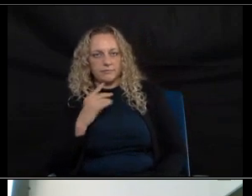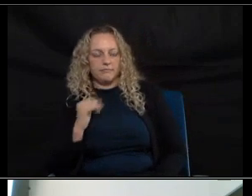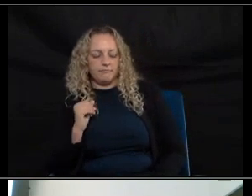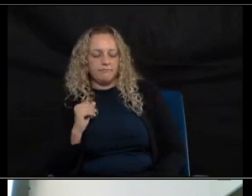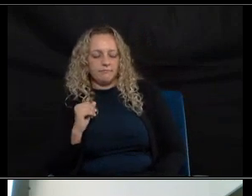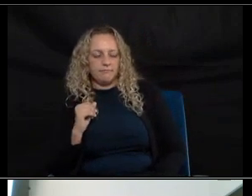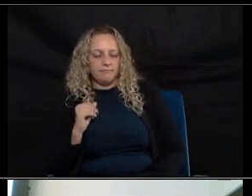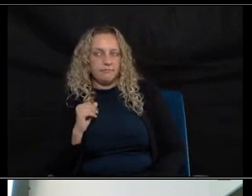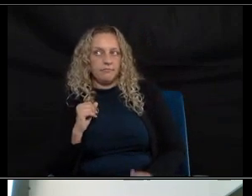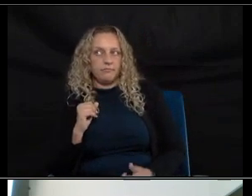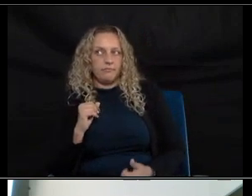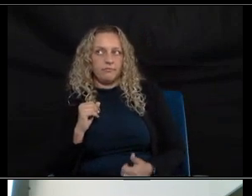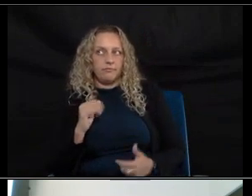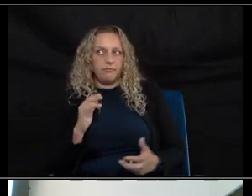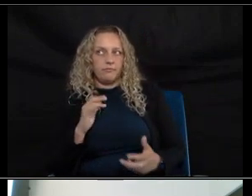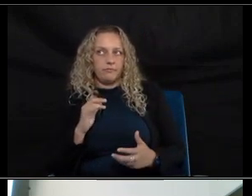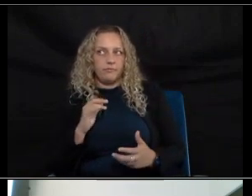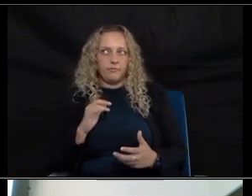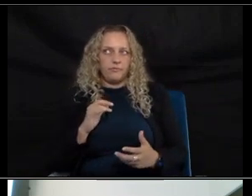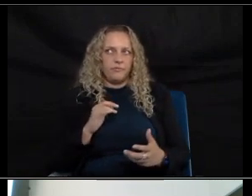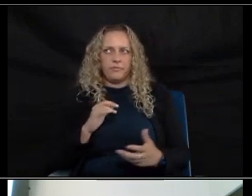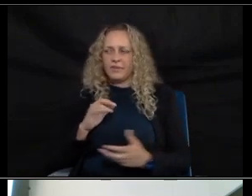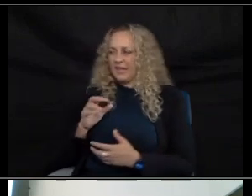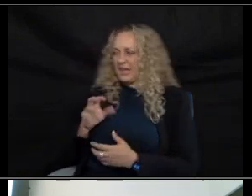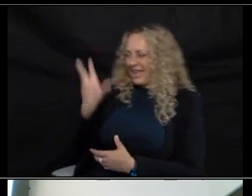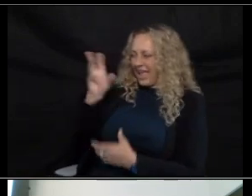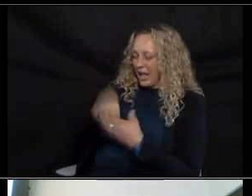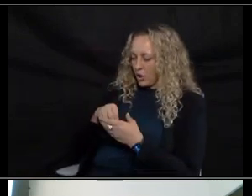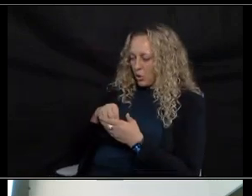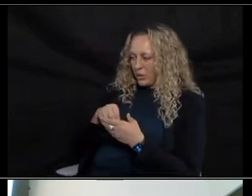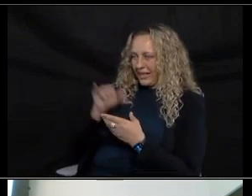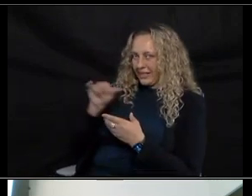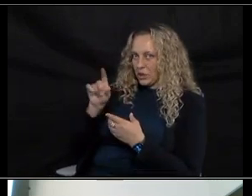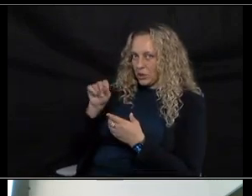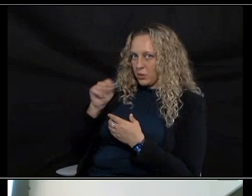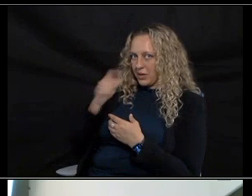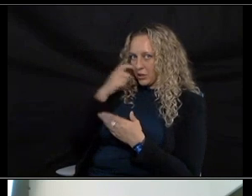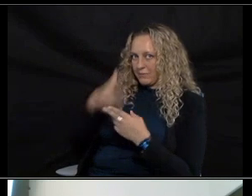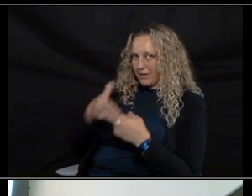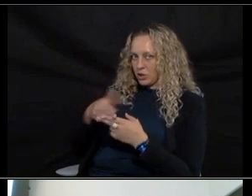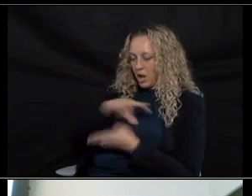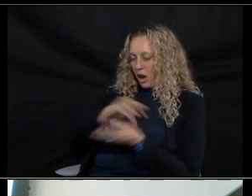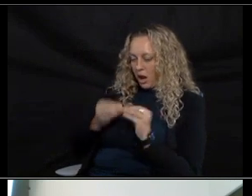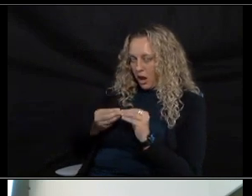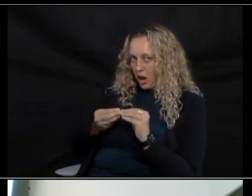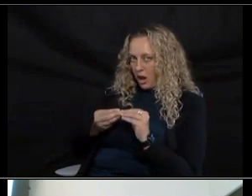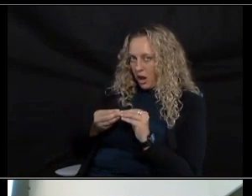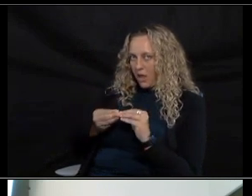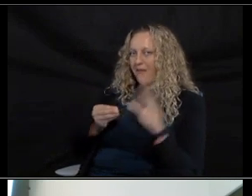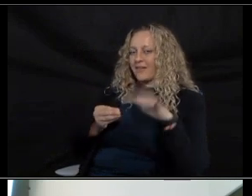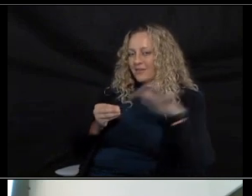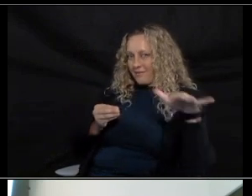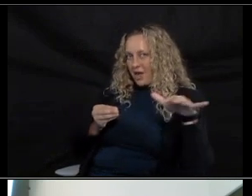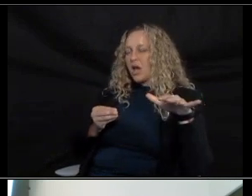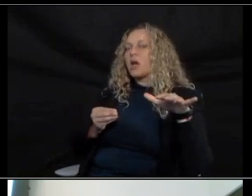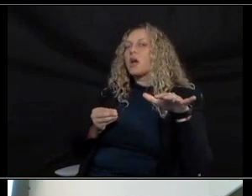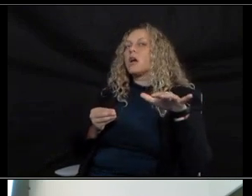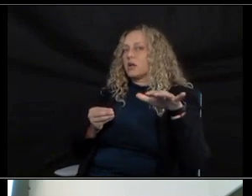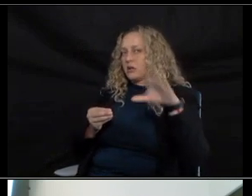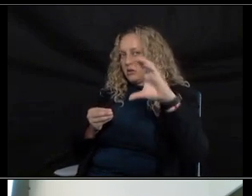And so we'd like to do it as a matching. The 20 that Lori just mentioned? 55 from